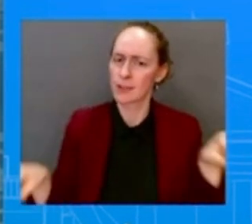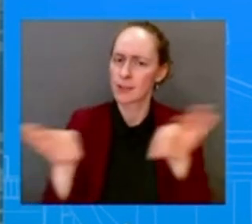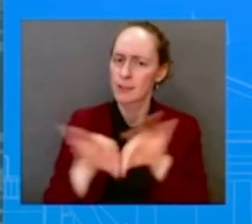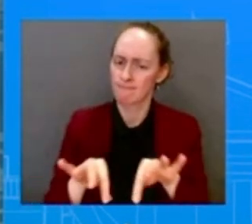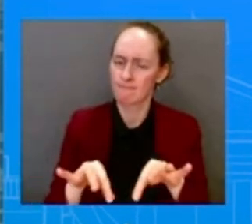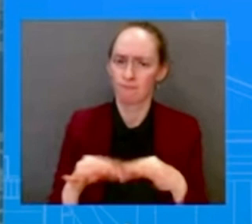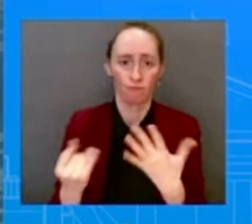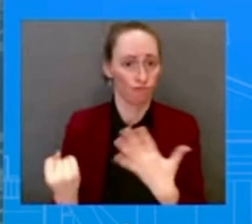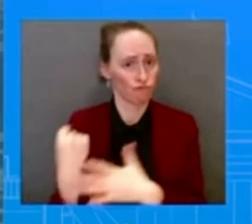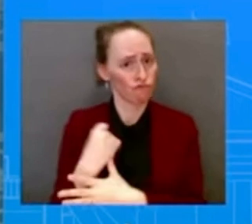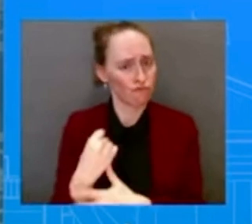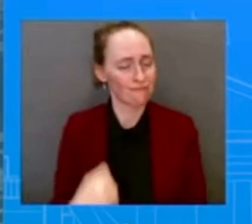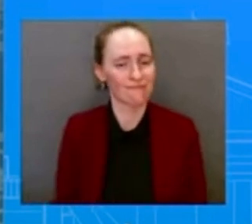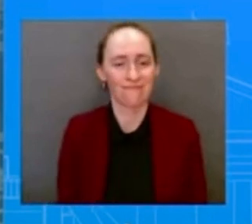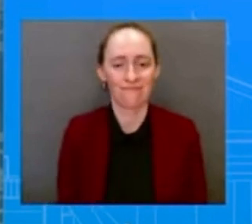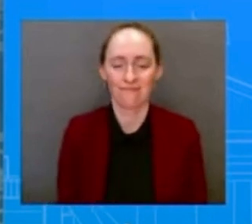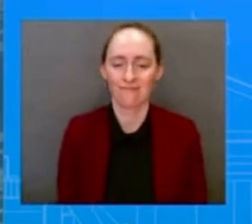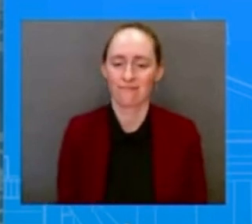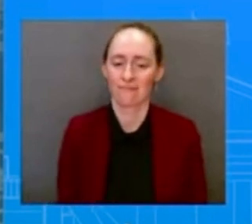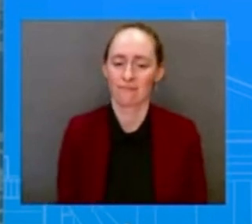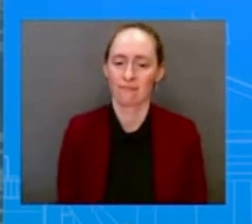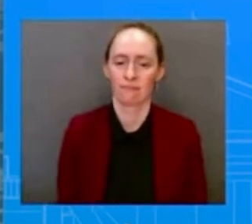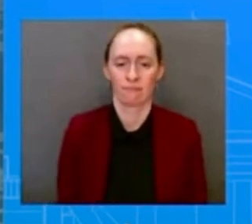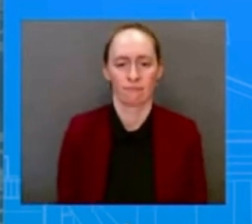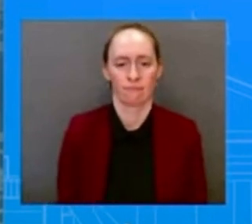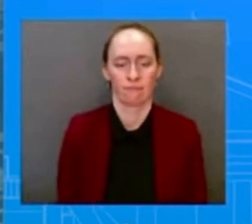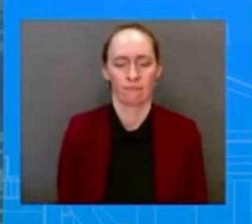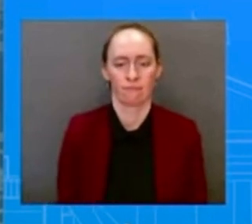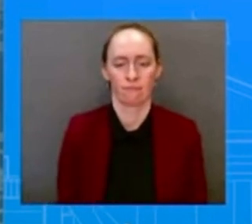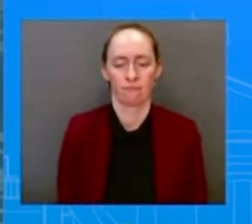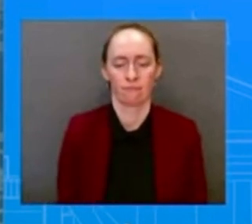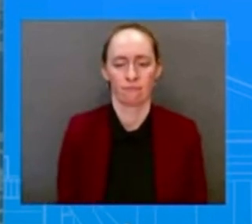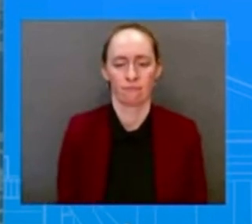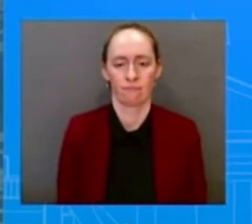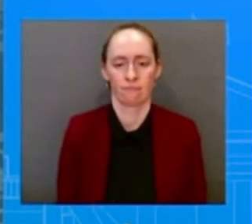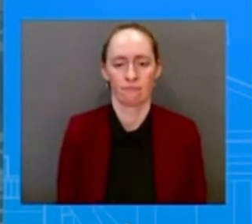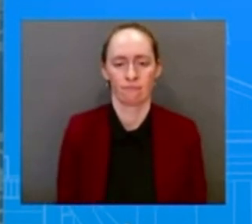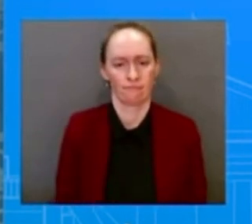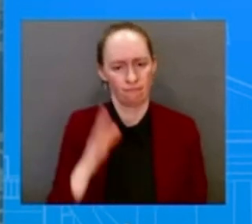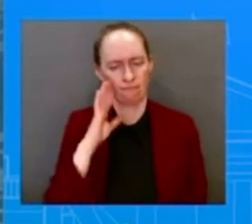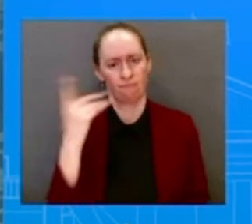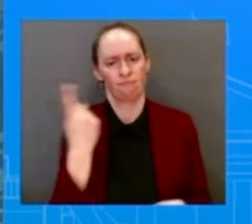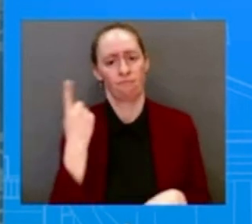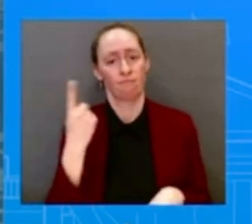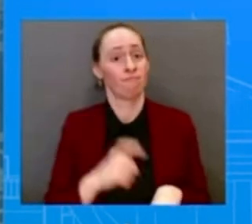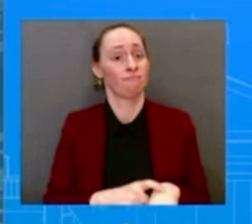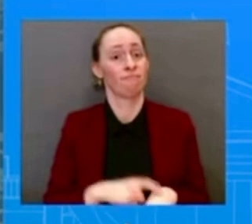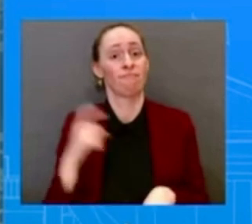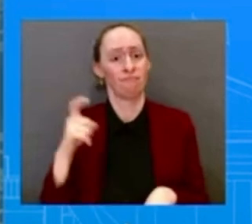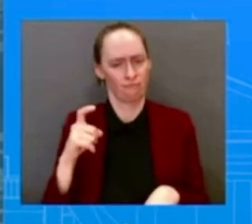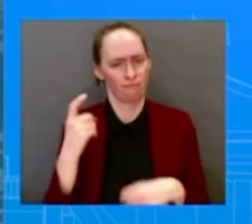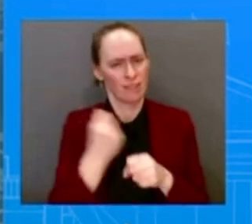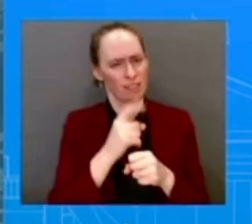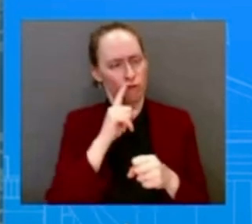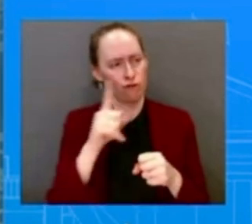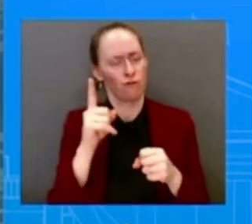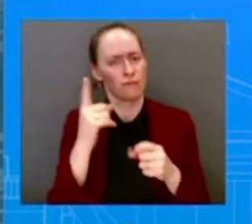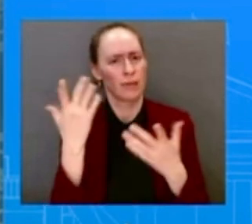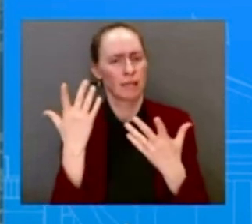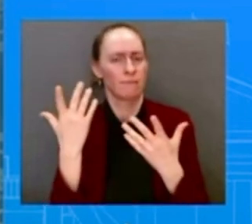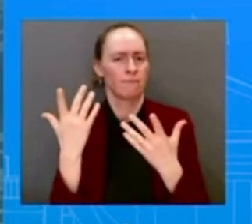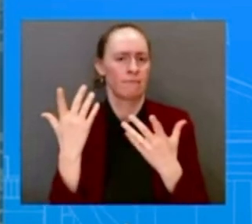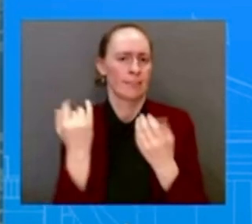he's always going to decide and act in a way that is commensurate with that duty. That's the real takeaway here. Okay, way in the back. Did